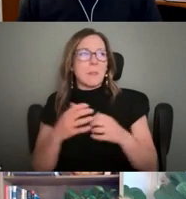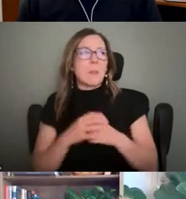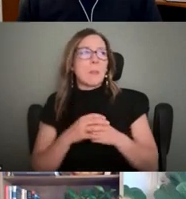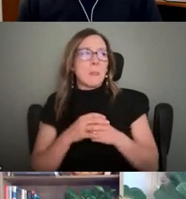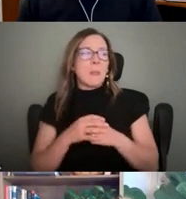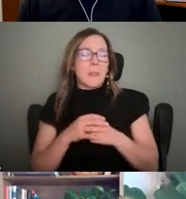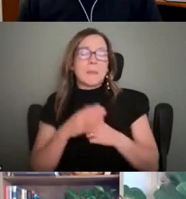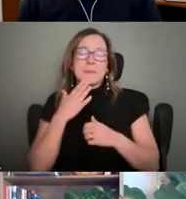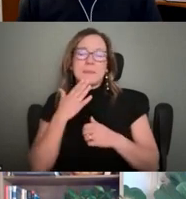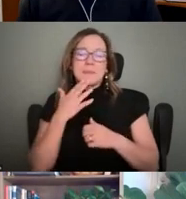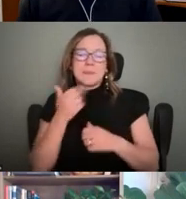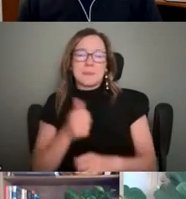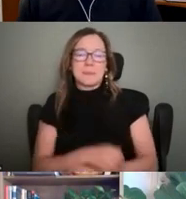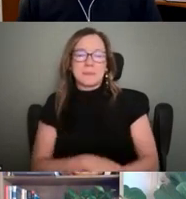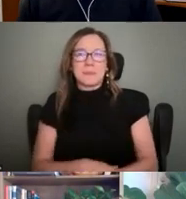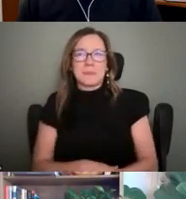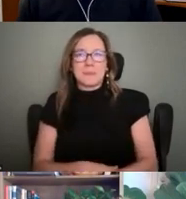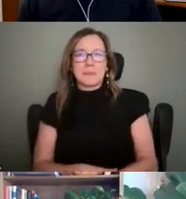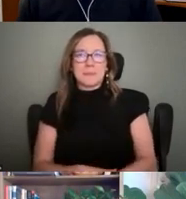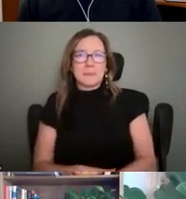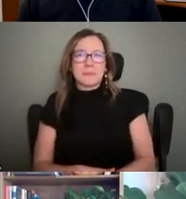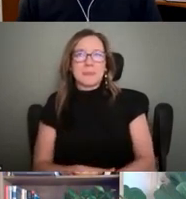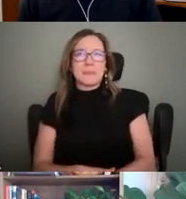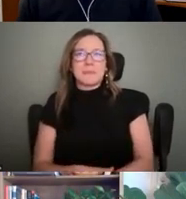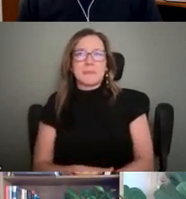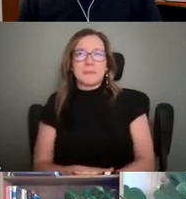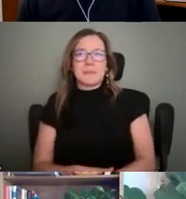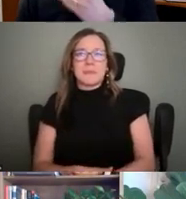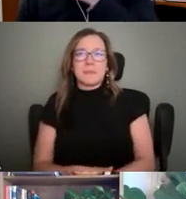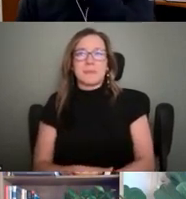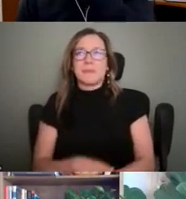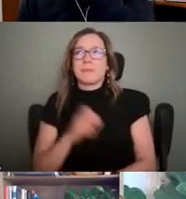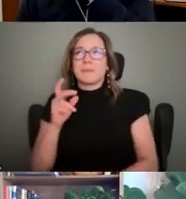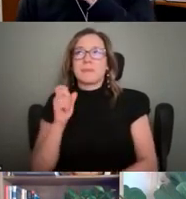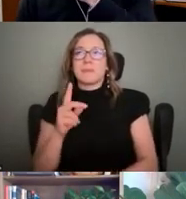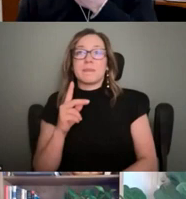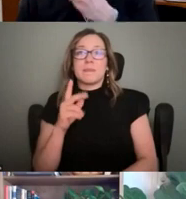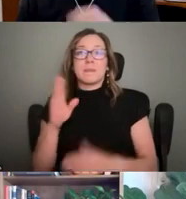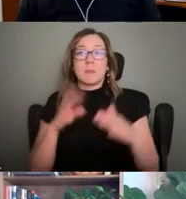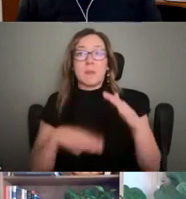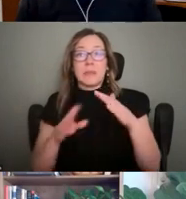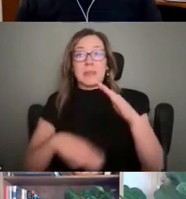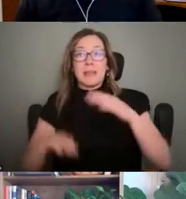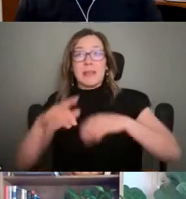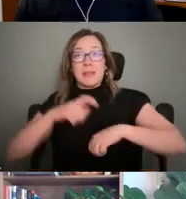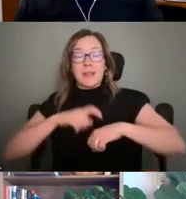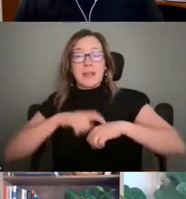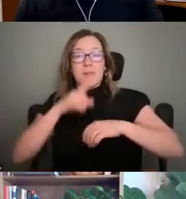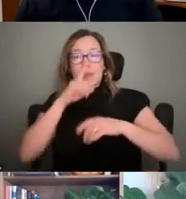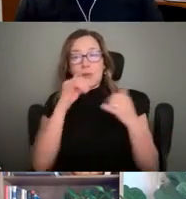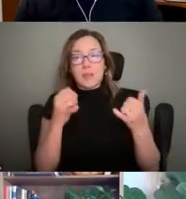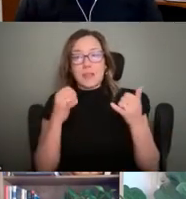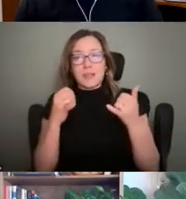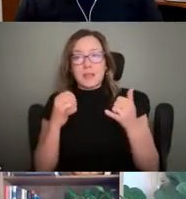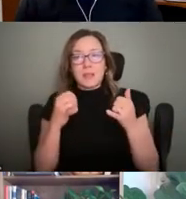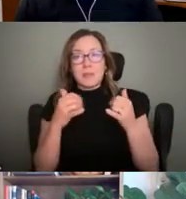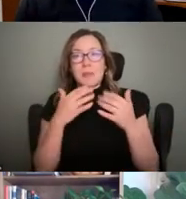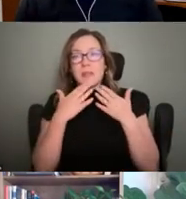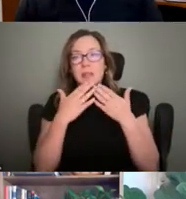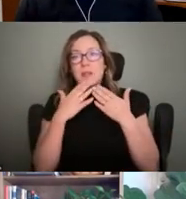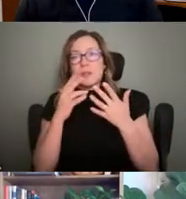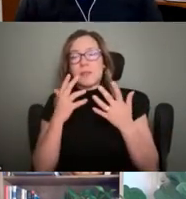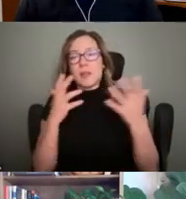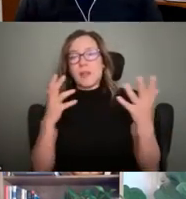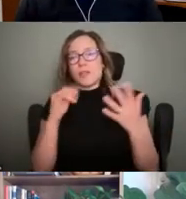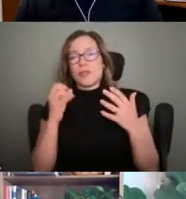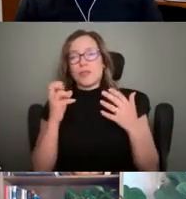Thank you. Yeah, that was another question that came up. Well, we are basically at time for this segment, but John, thank you so